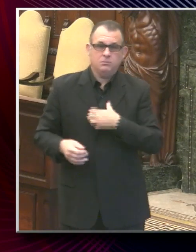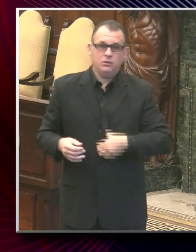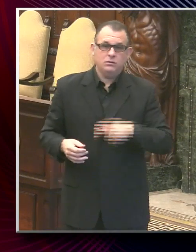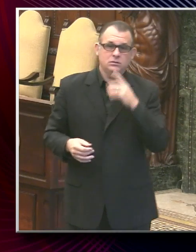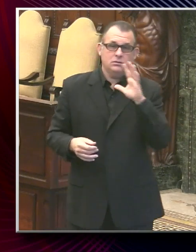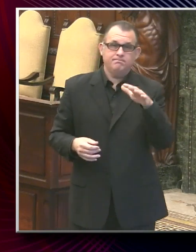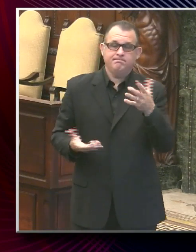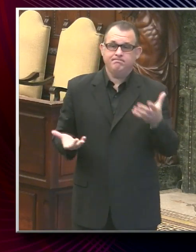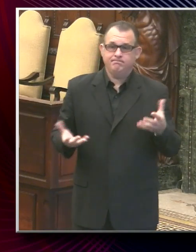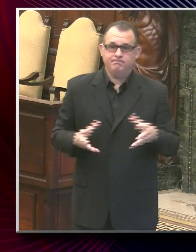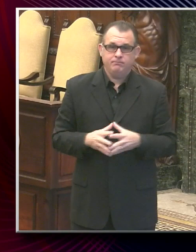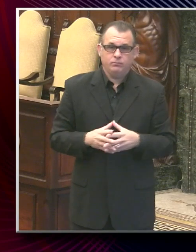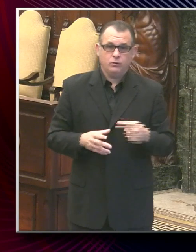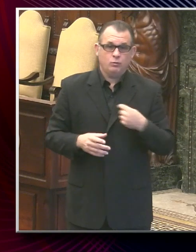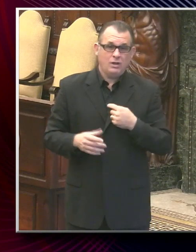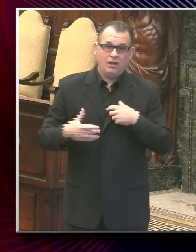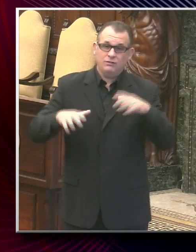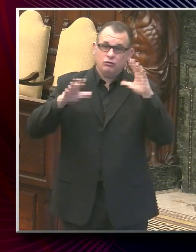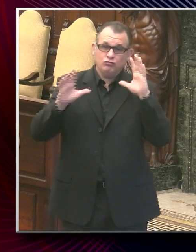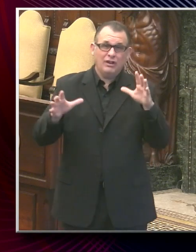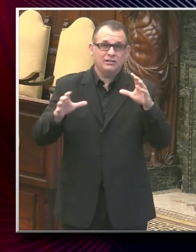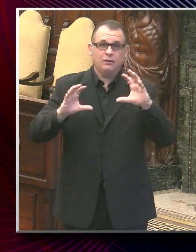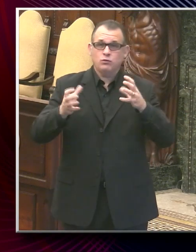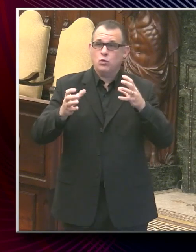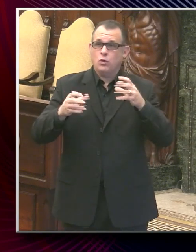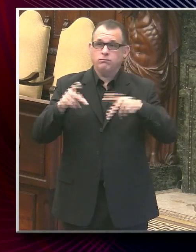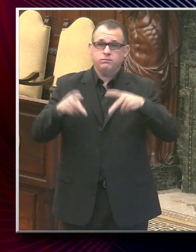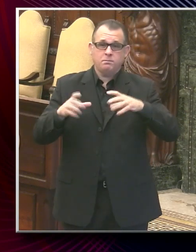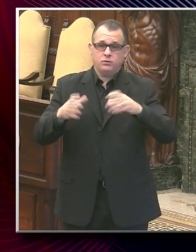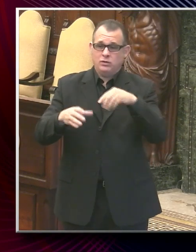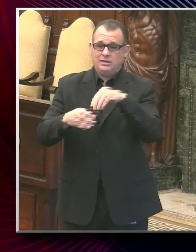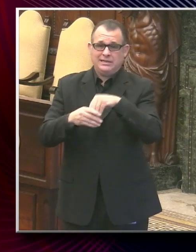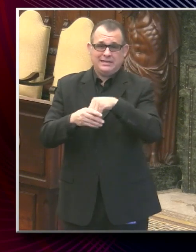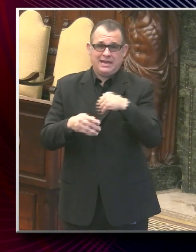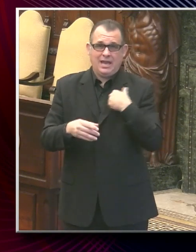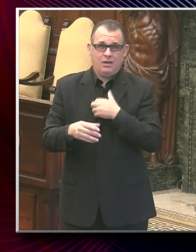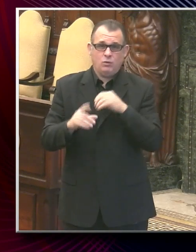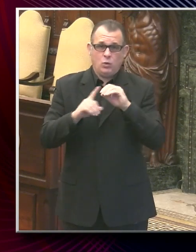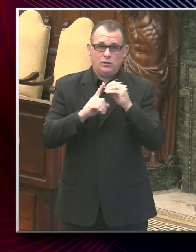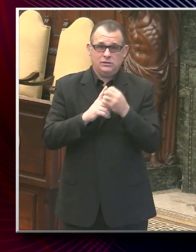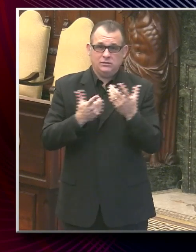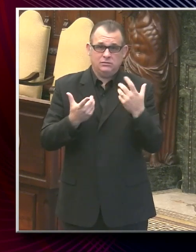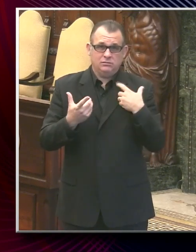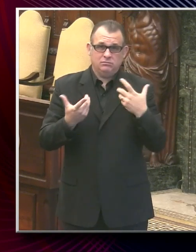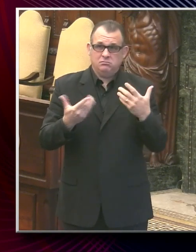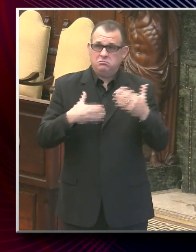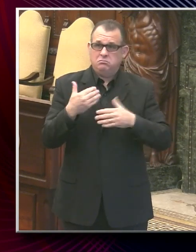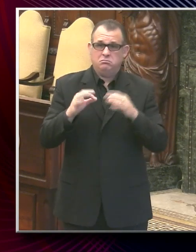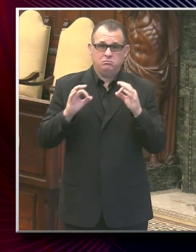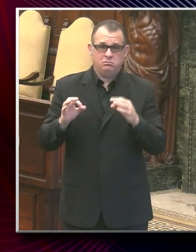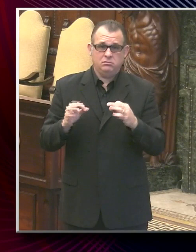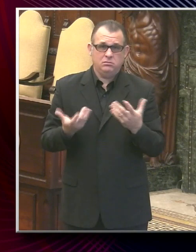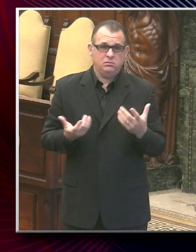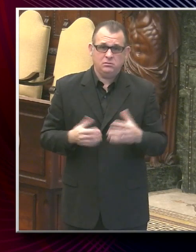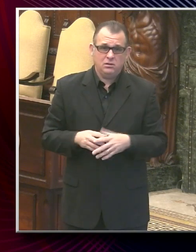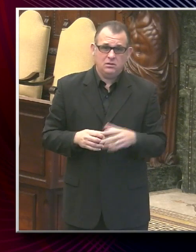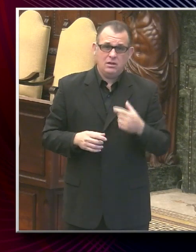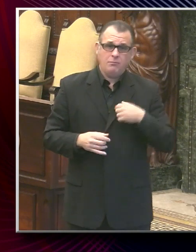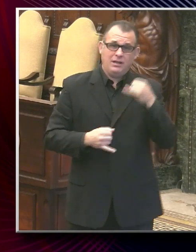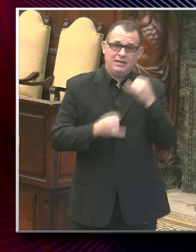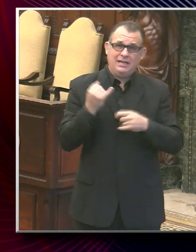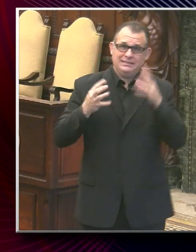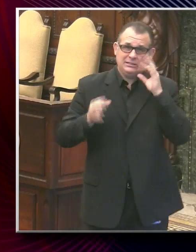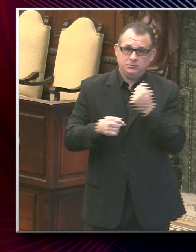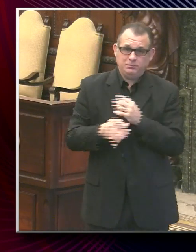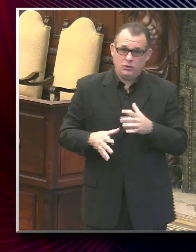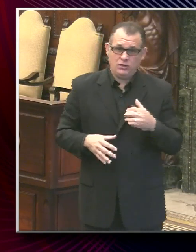We have a great group of people who are working this administration. I am not the only, I'm the final decision maker, but I'm not the only